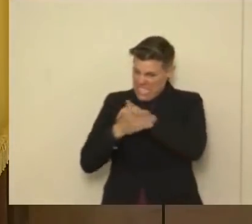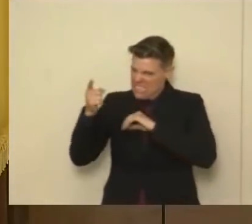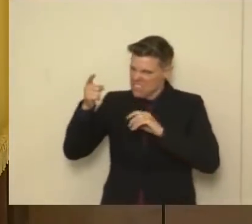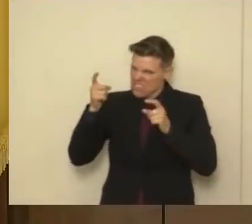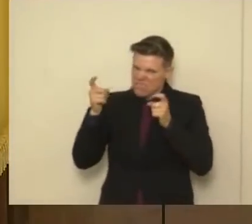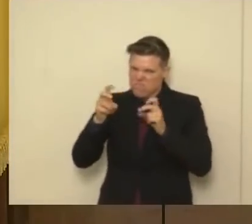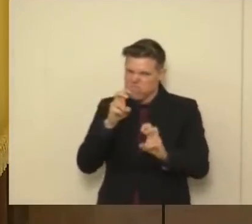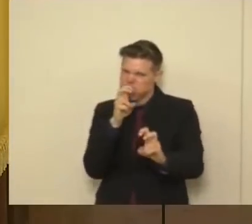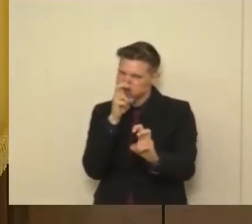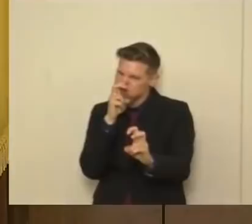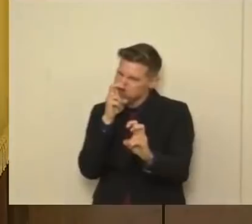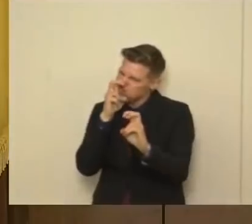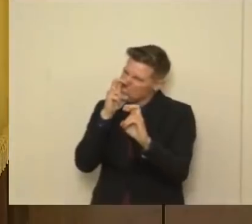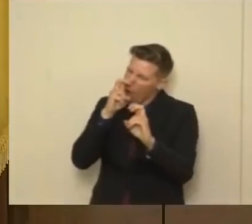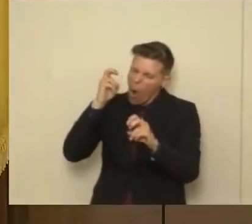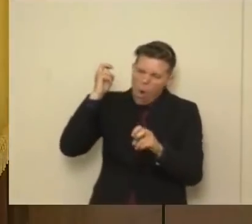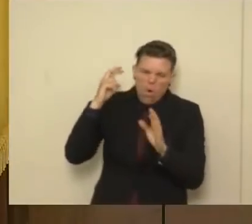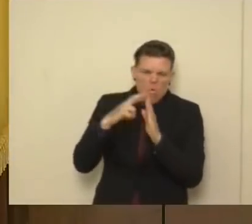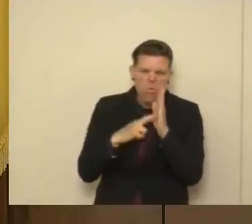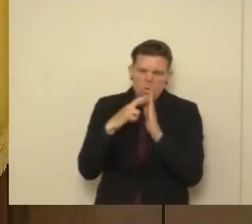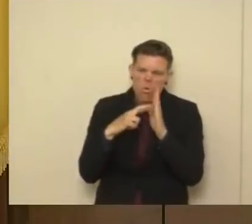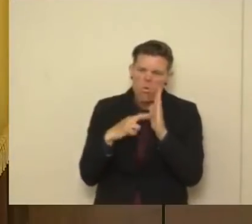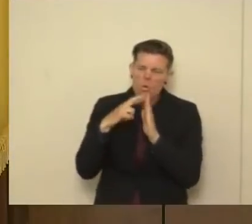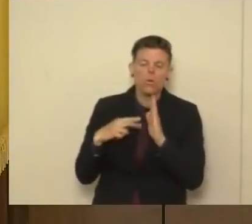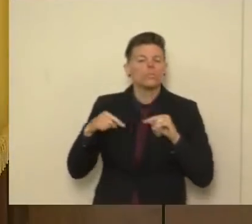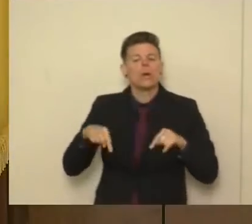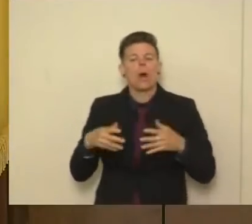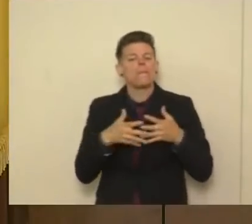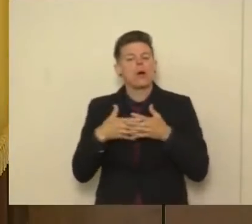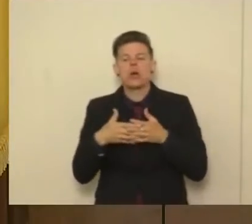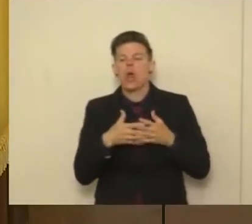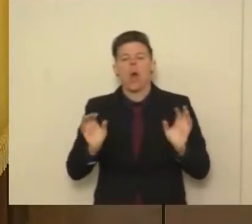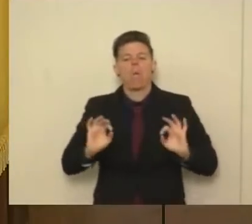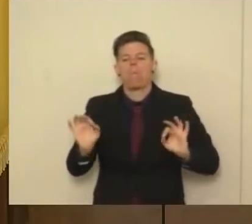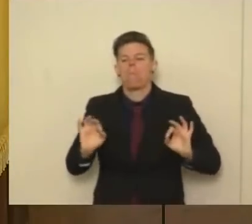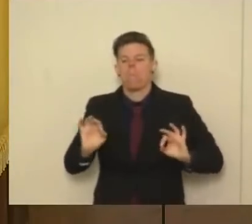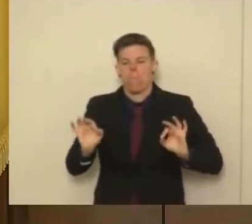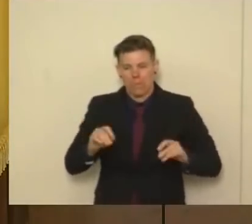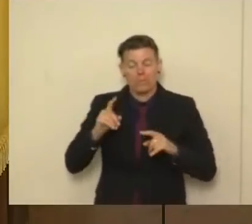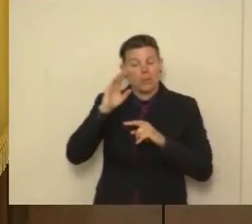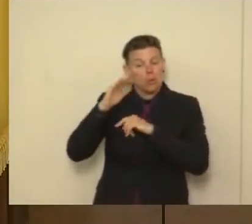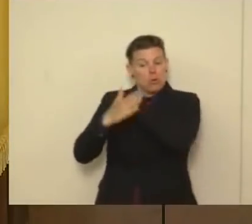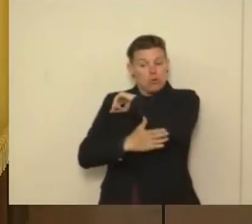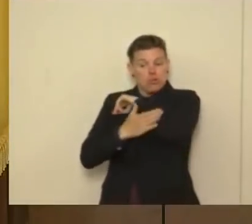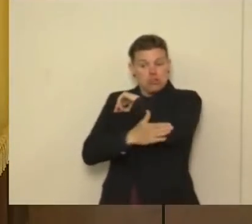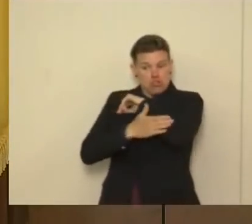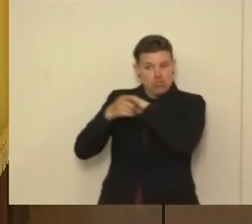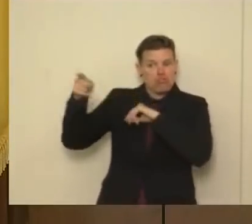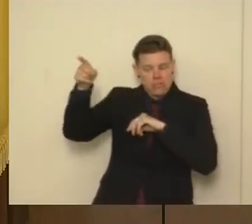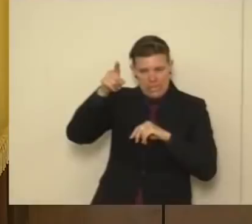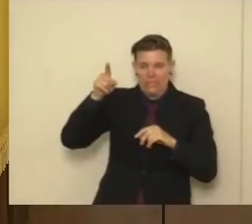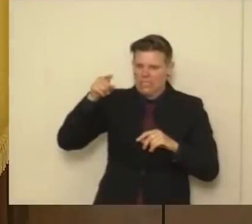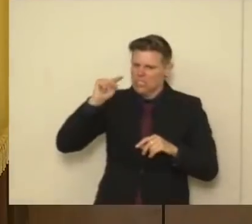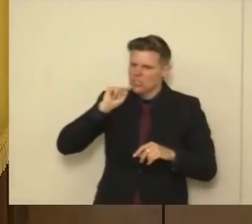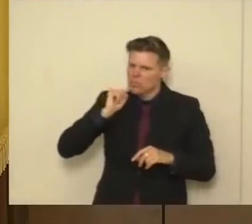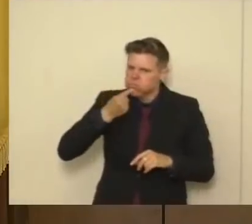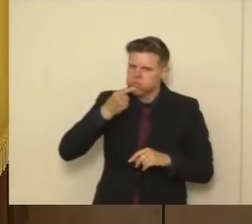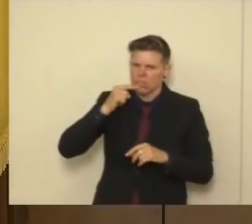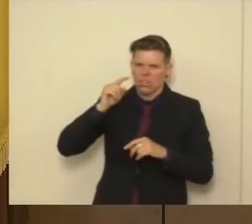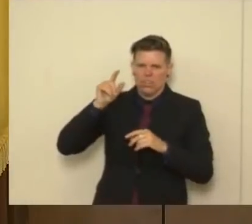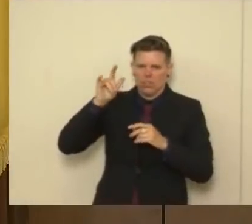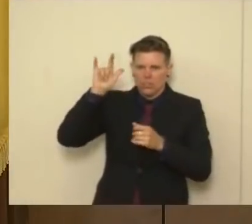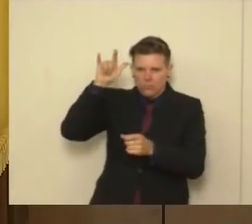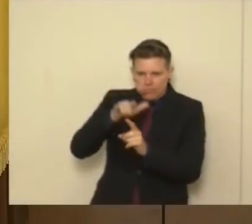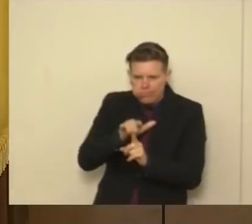pandemic. And if you're coming in the airport, you're escorted to a quarantine site. We aren't going to do that for a number